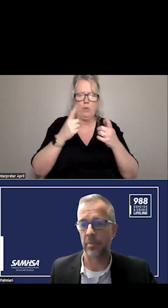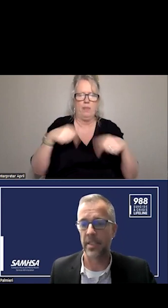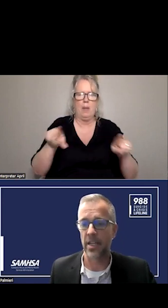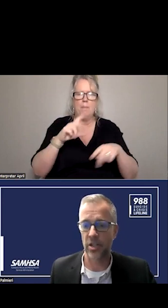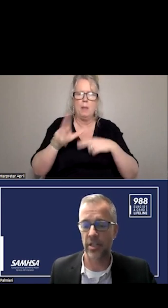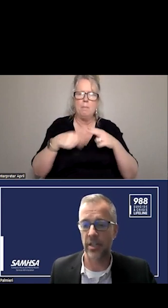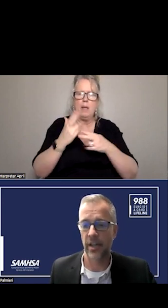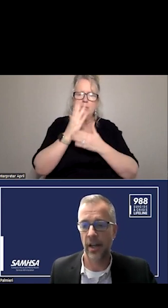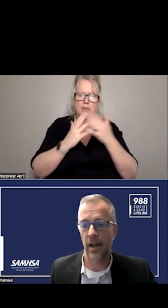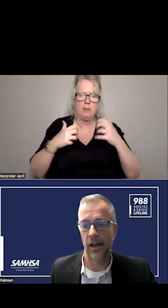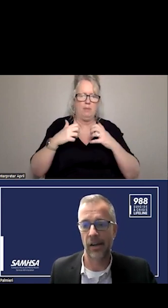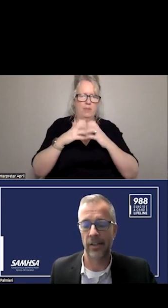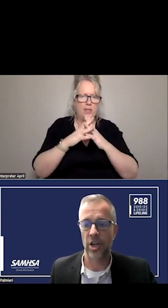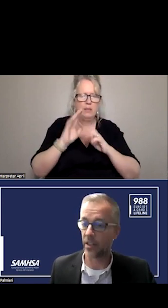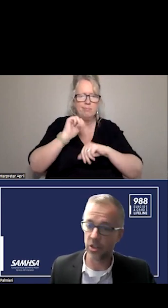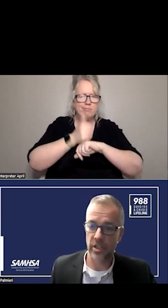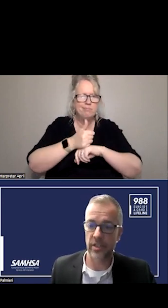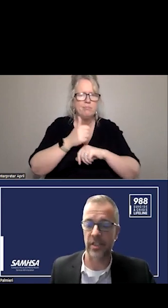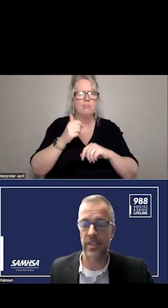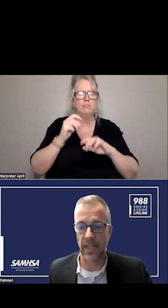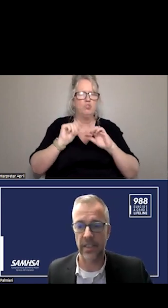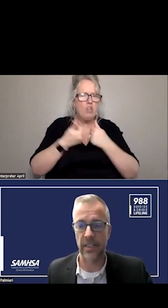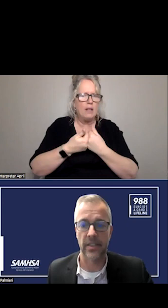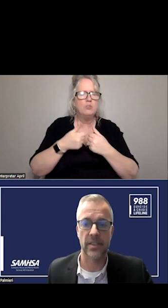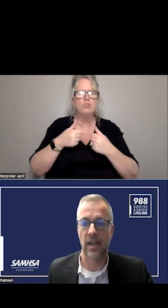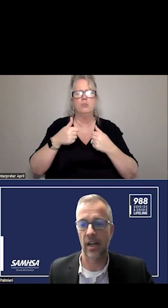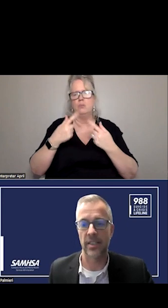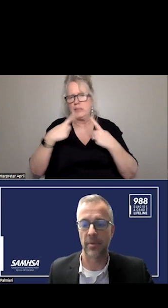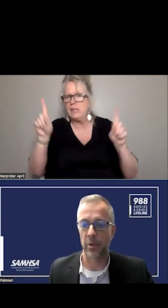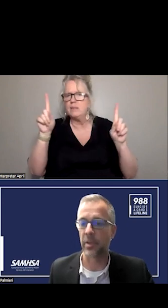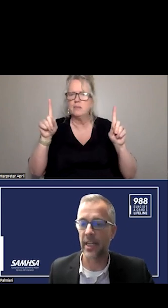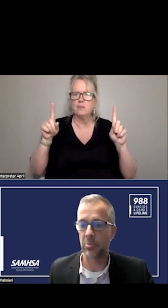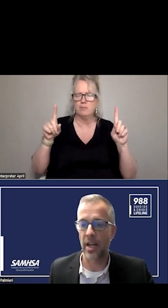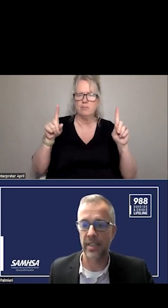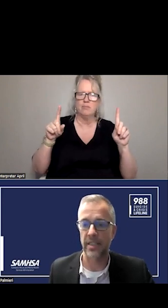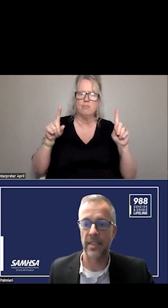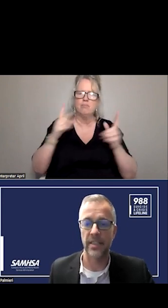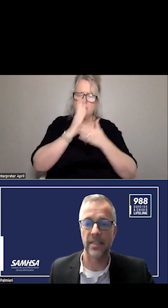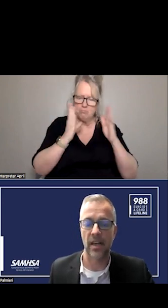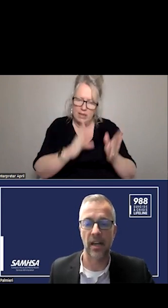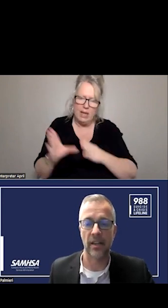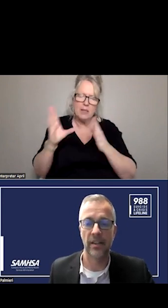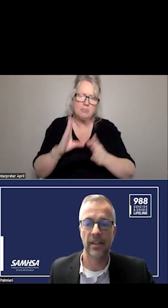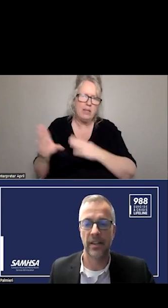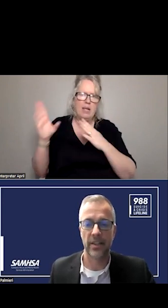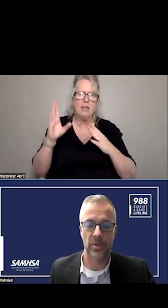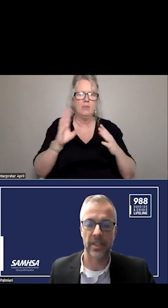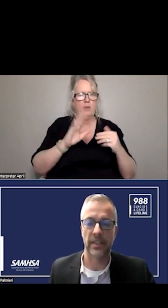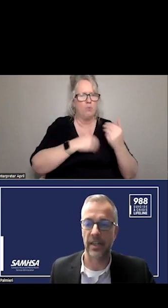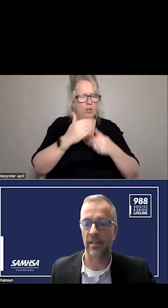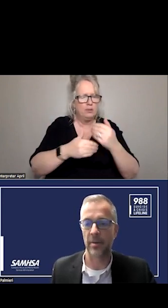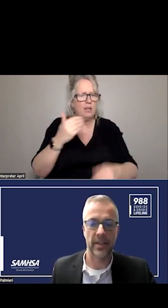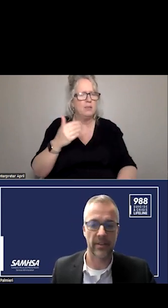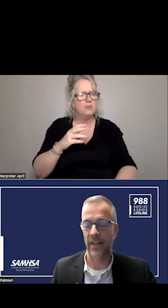the implementation challenges, successes, some of their planning processes.